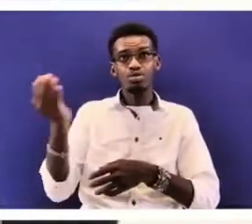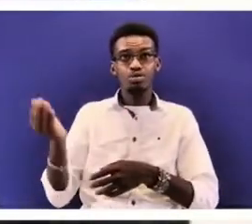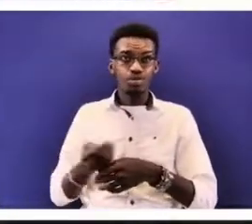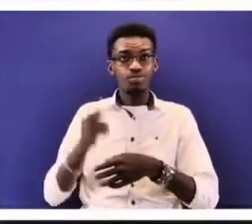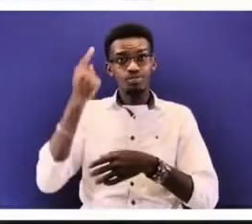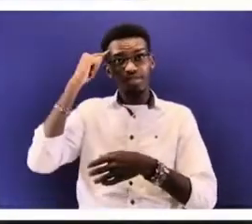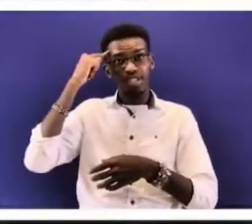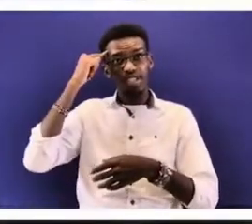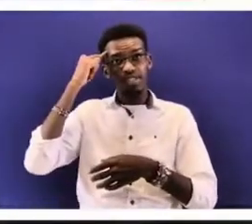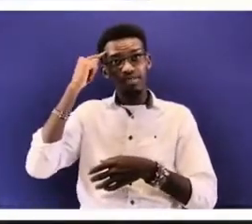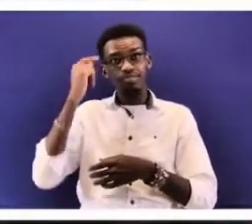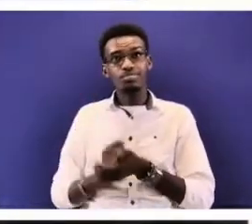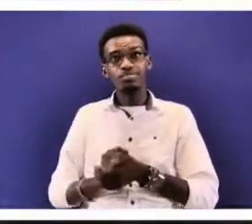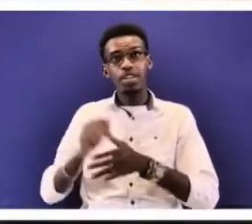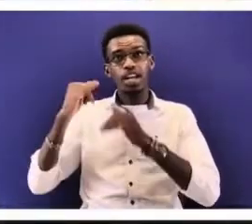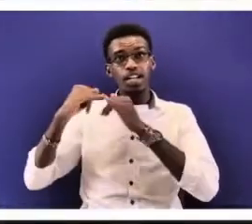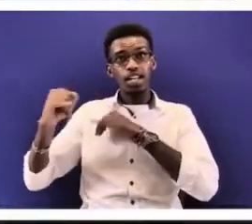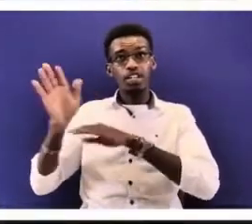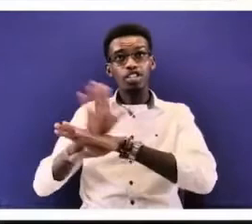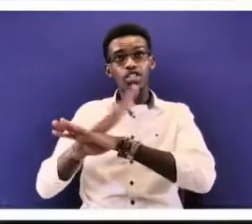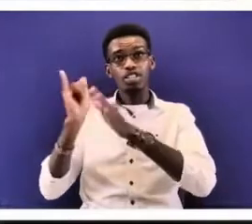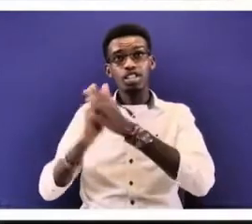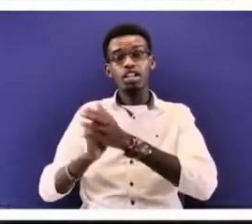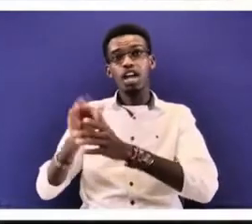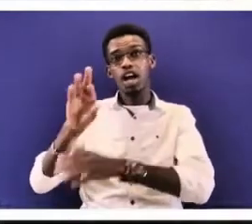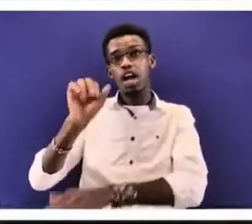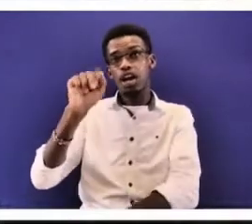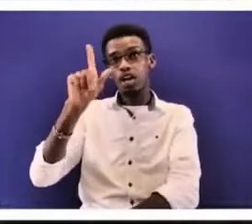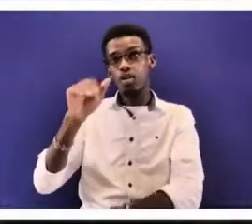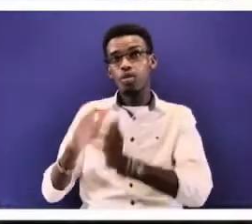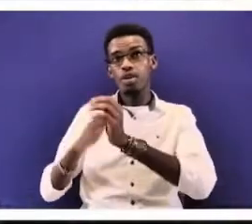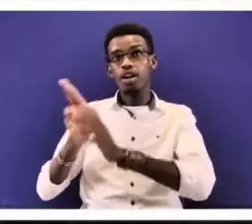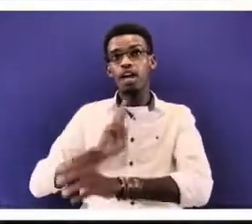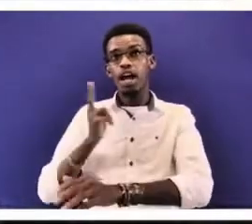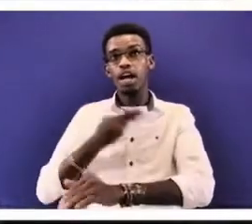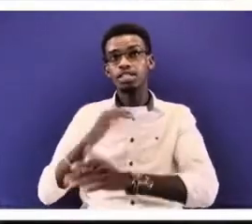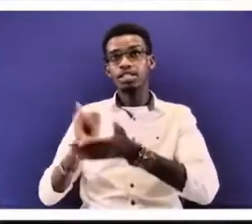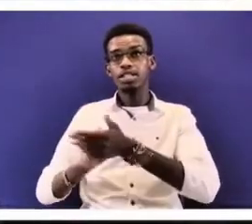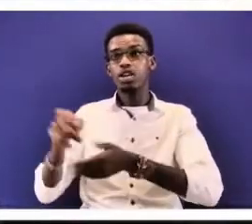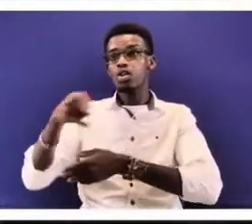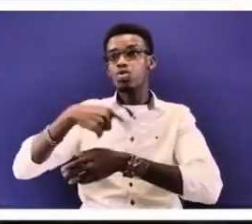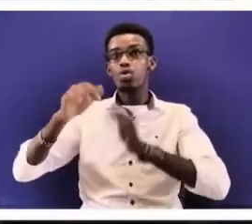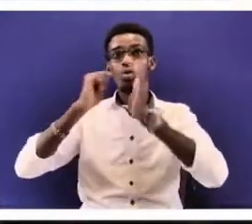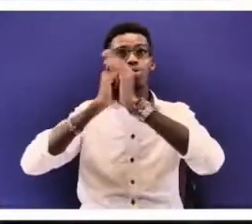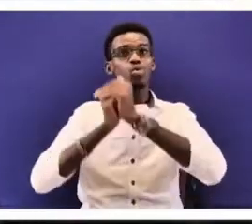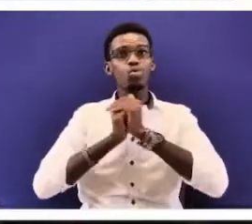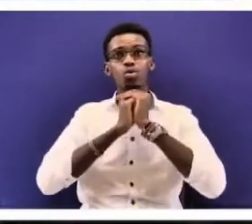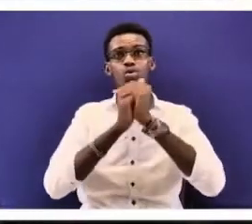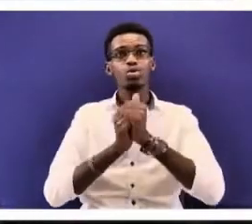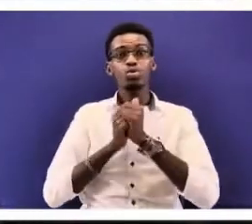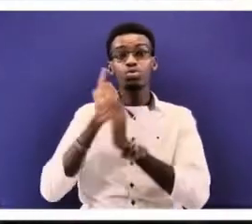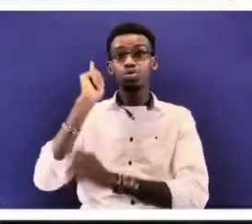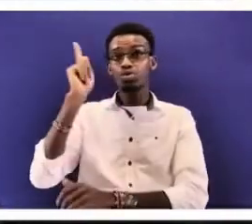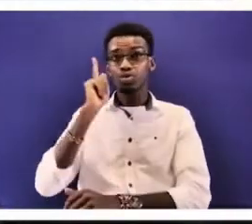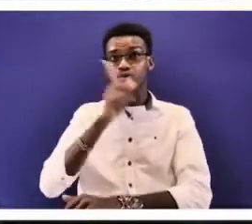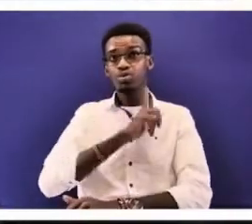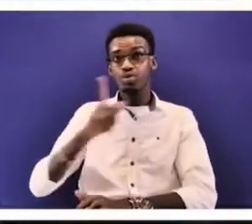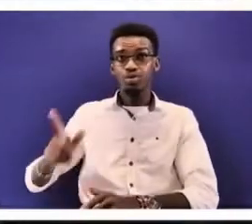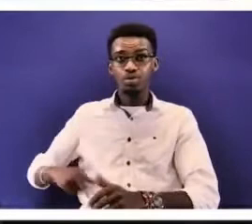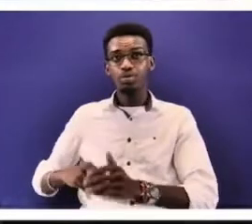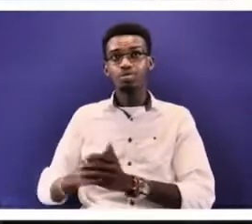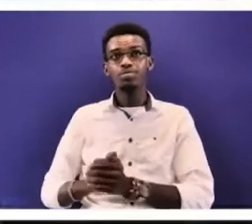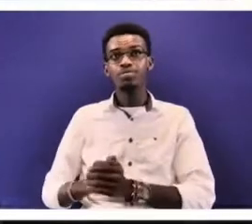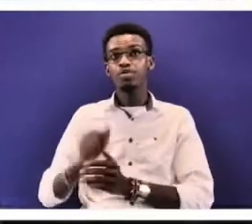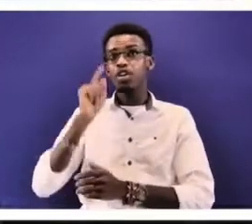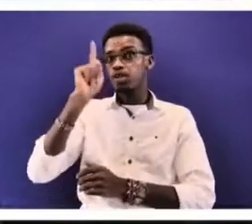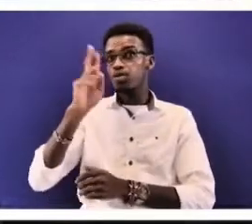Think about it. The last song that Carol led us in, we worship you, O God.